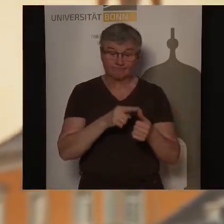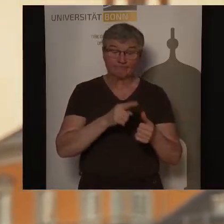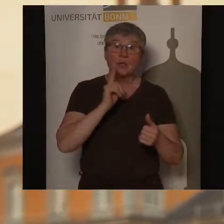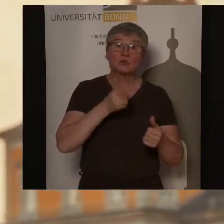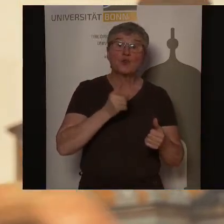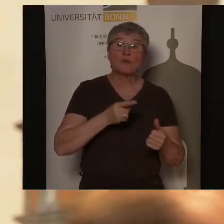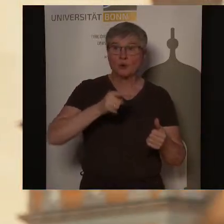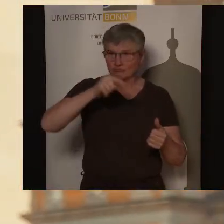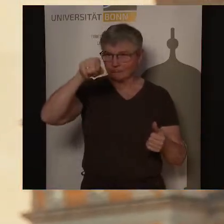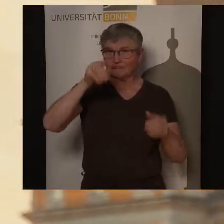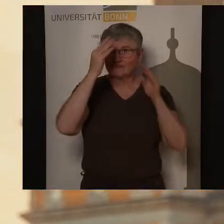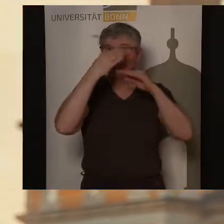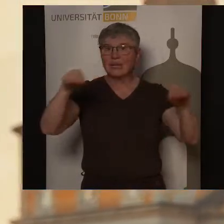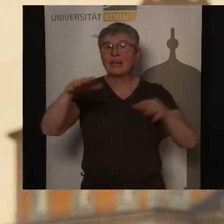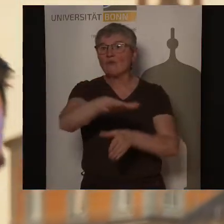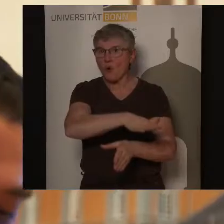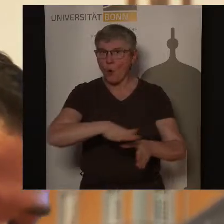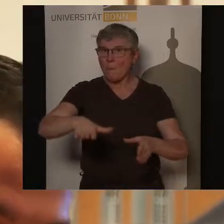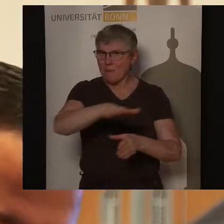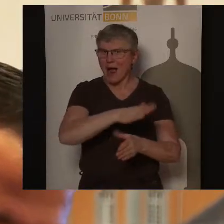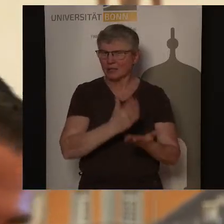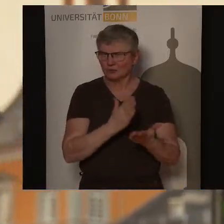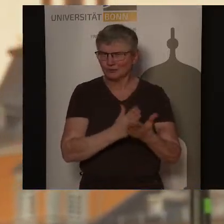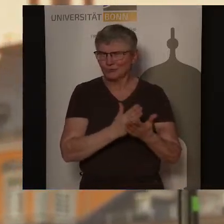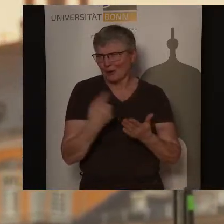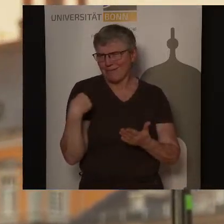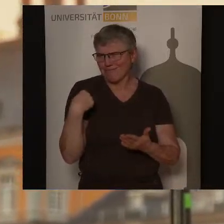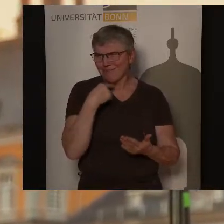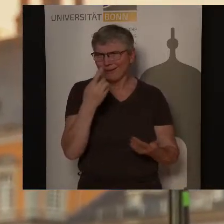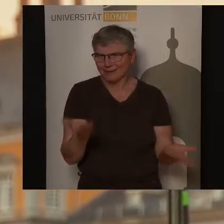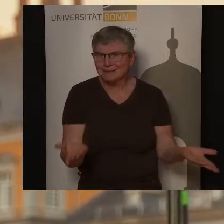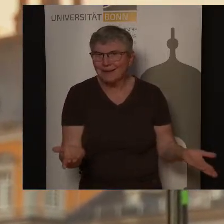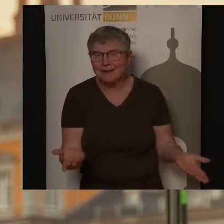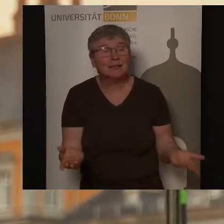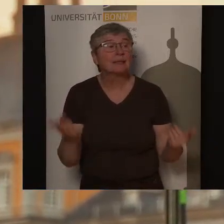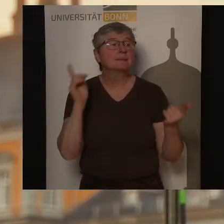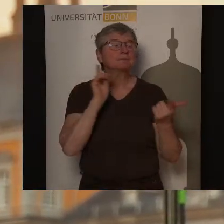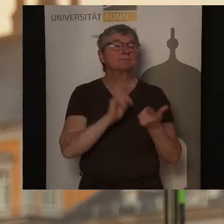to today. As you've heard, we have the info market downstairs now.